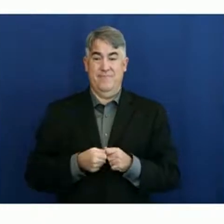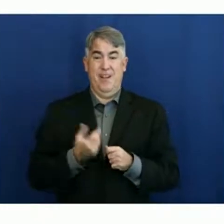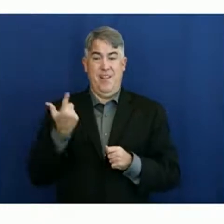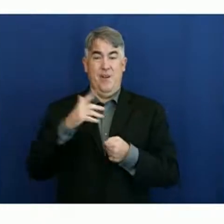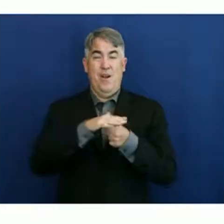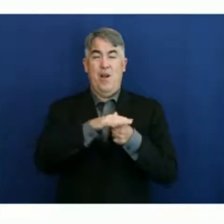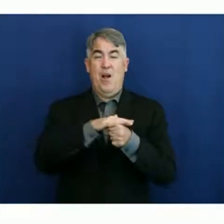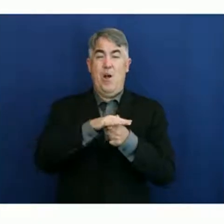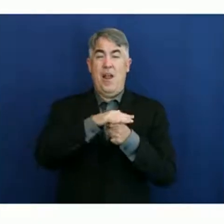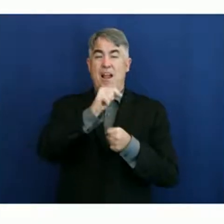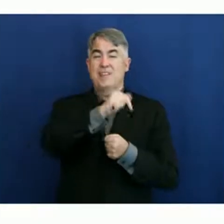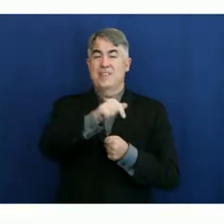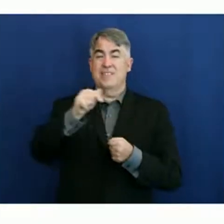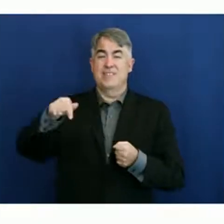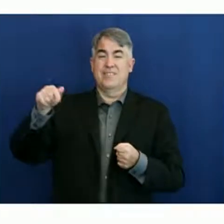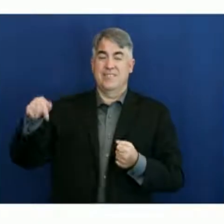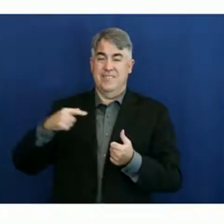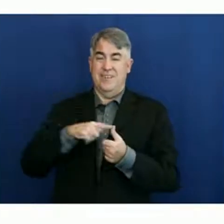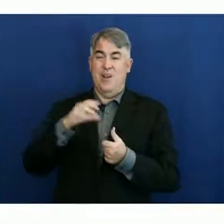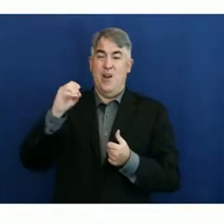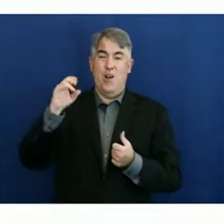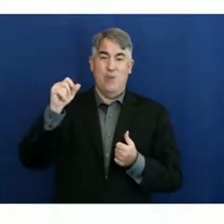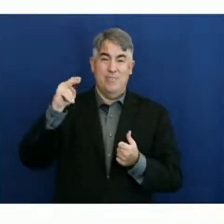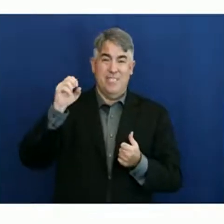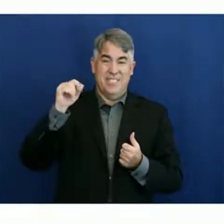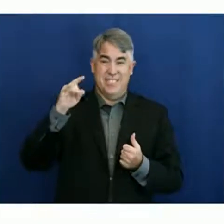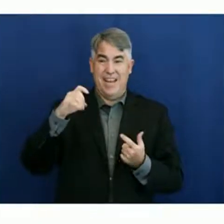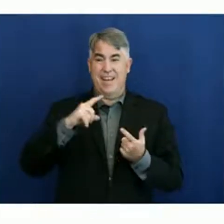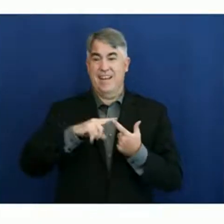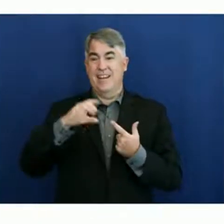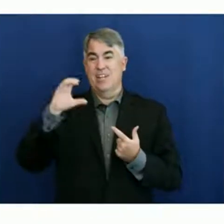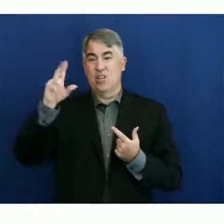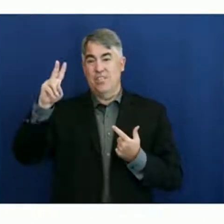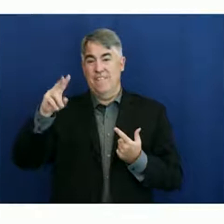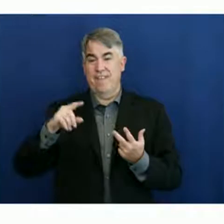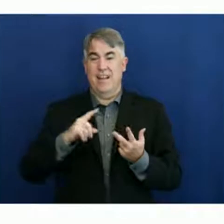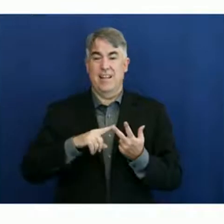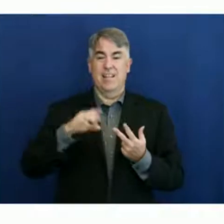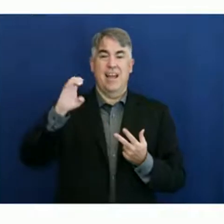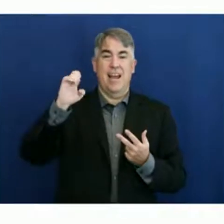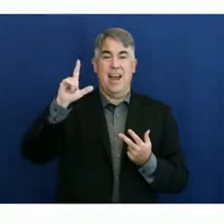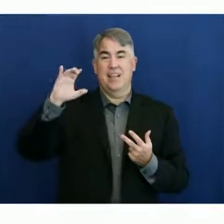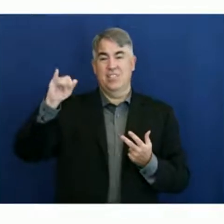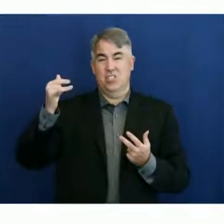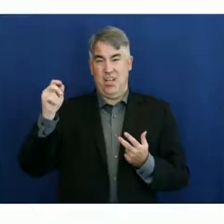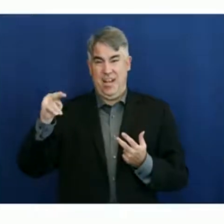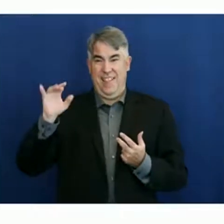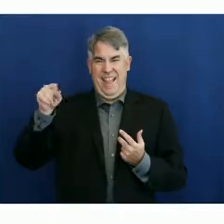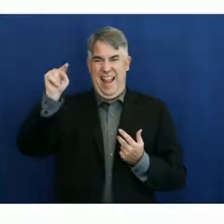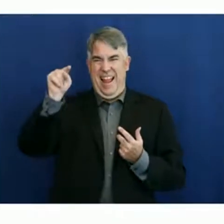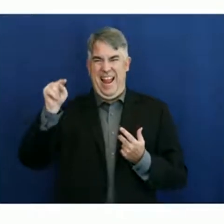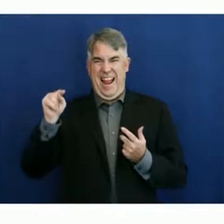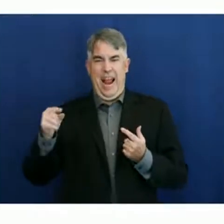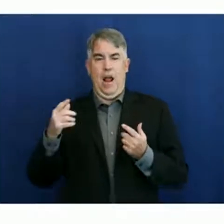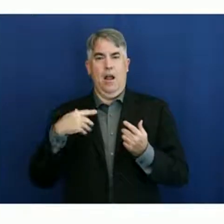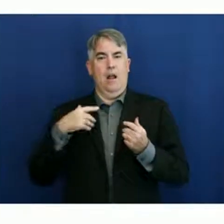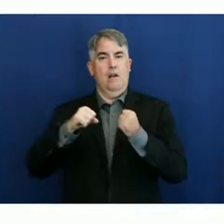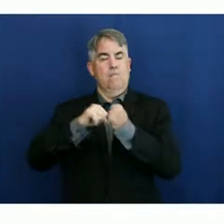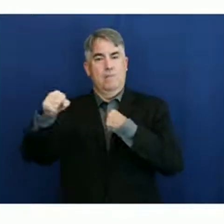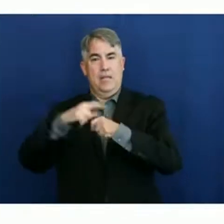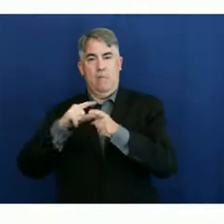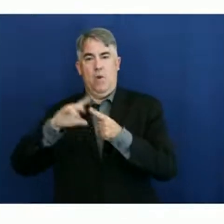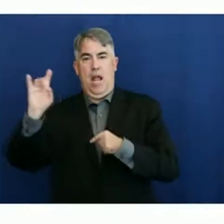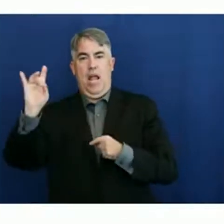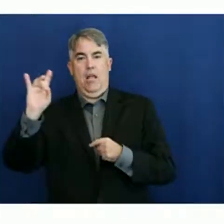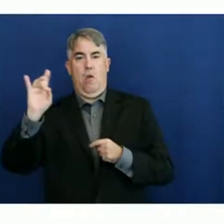vaccine clinic evening hours 1 to 8 p.m. Oceanside, you see there Sunday to Thursday, Chula Vista Sunday to Thursday,